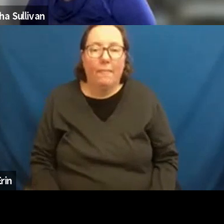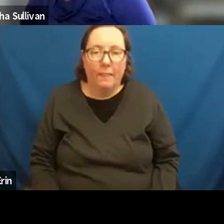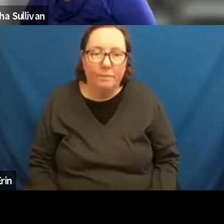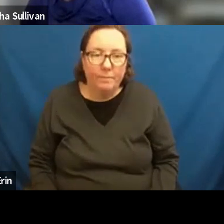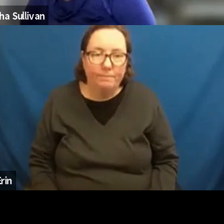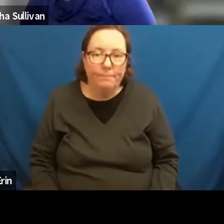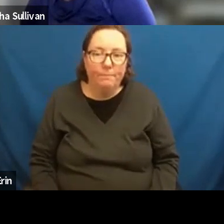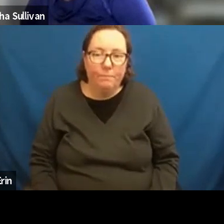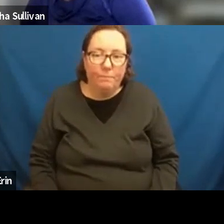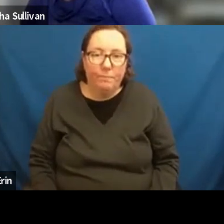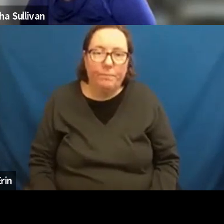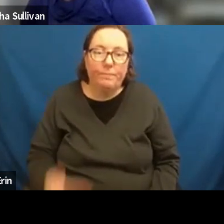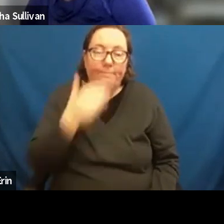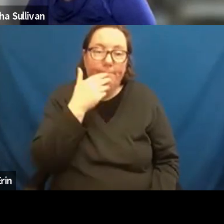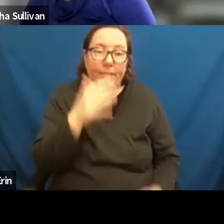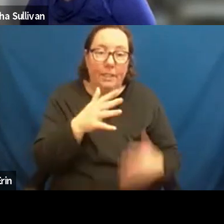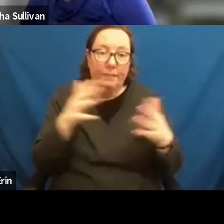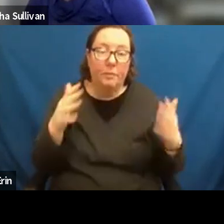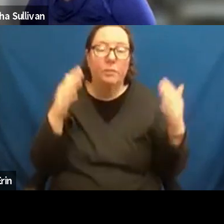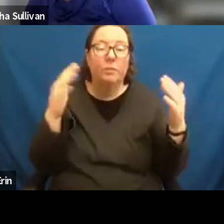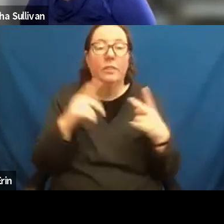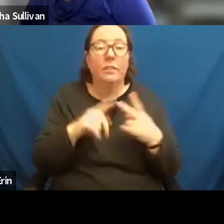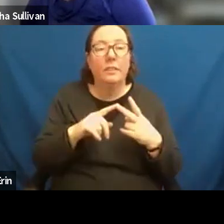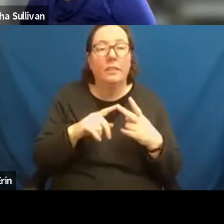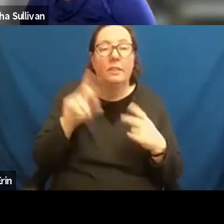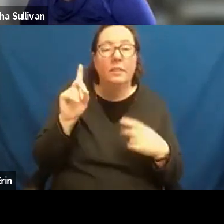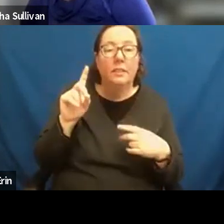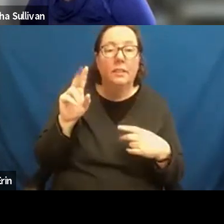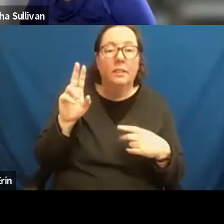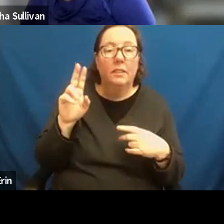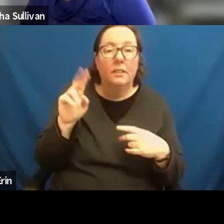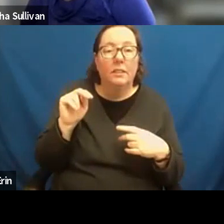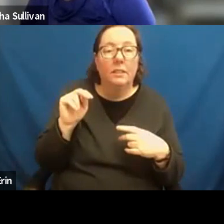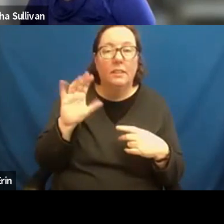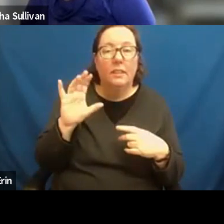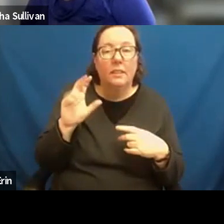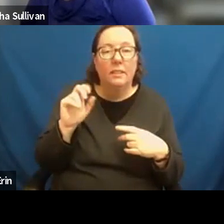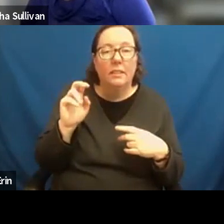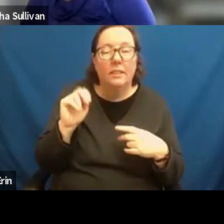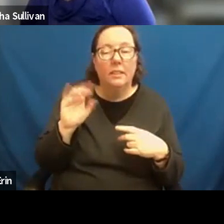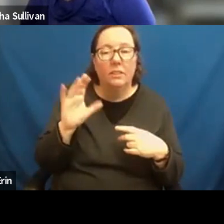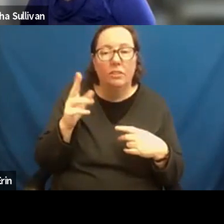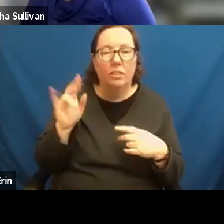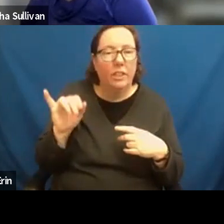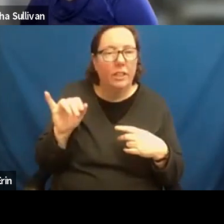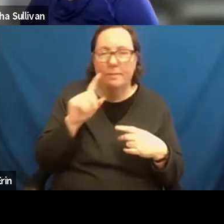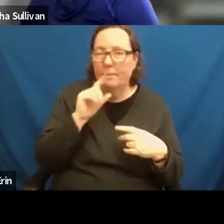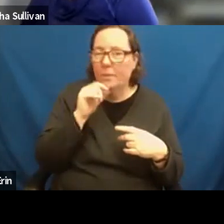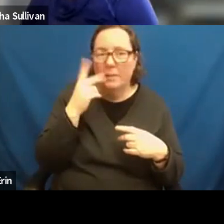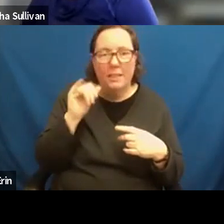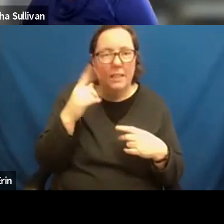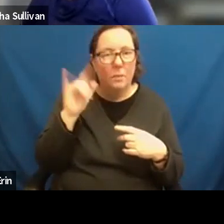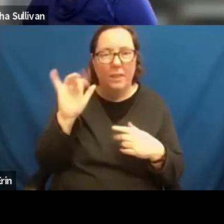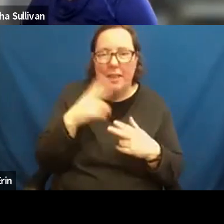Thank you very much. Next speaker is Dan Kin Chiao. I do not see anyone with that